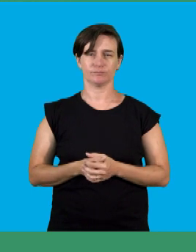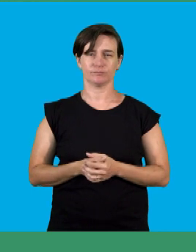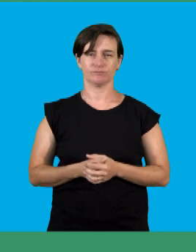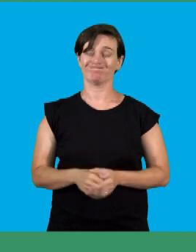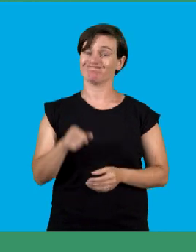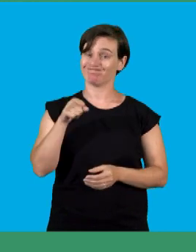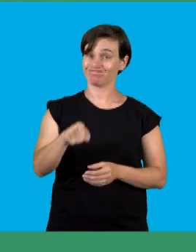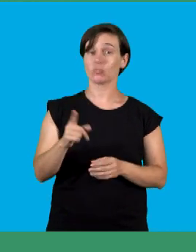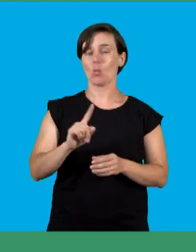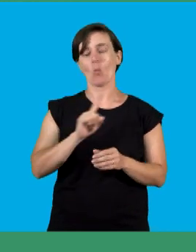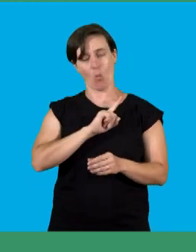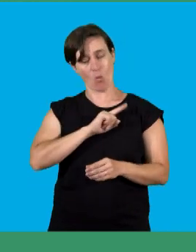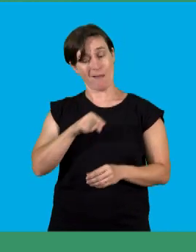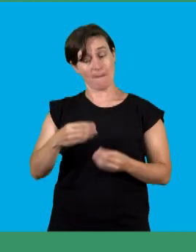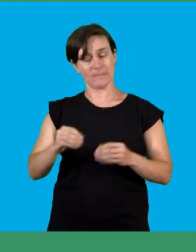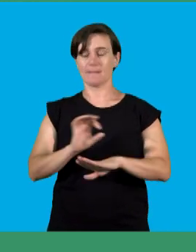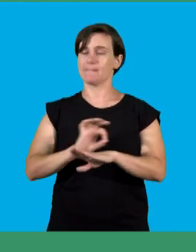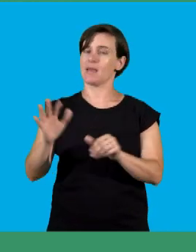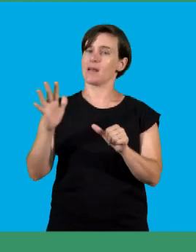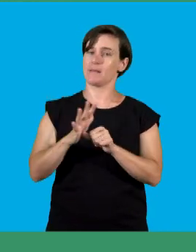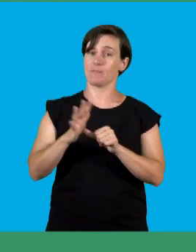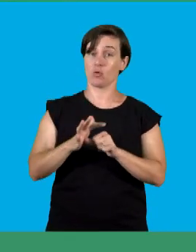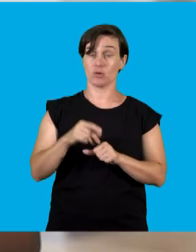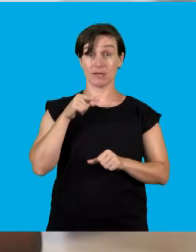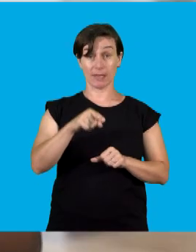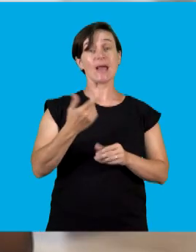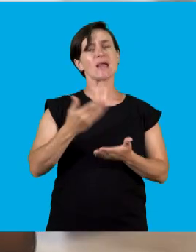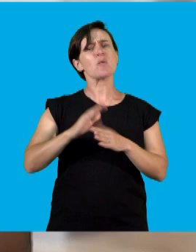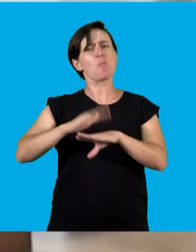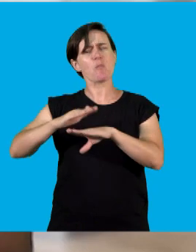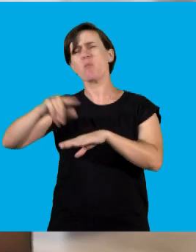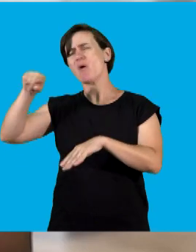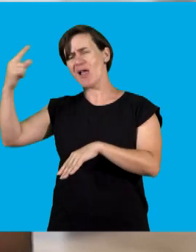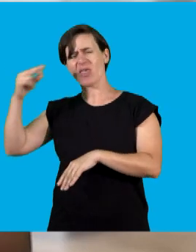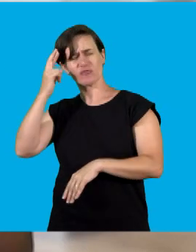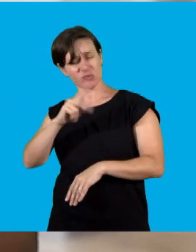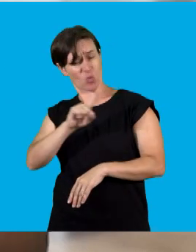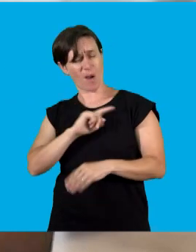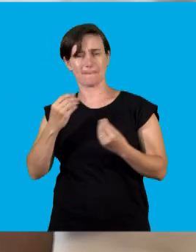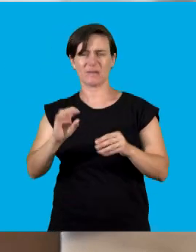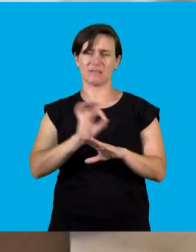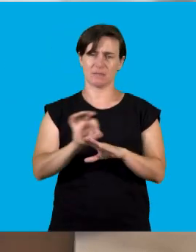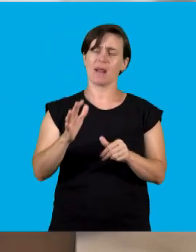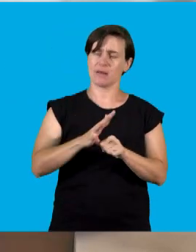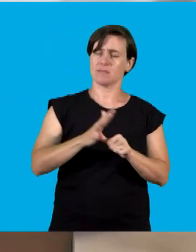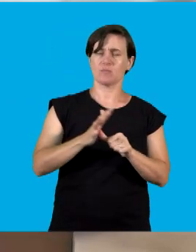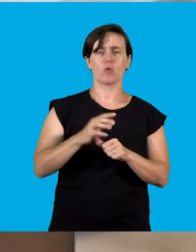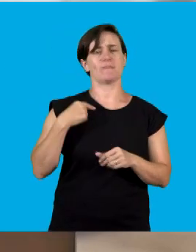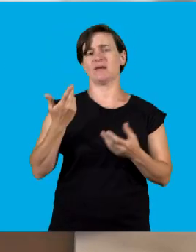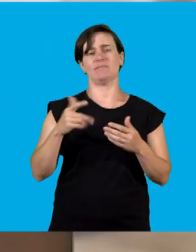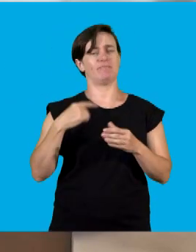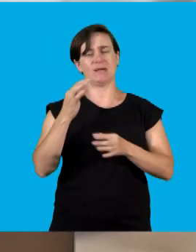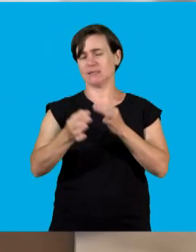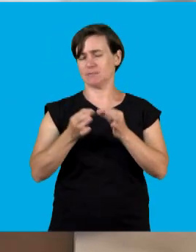are the importance of a business plan. They're not limited to the points that I've given you. There are so many other points or the importance